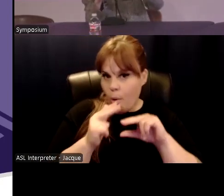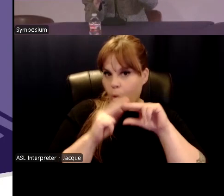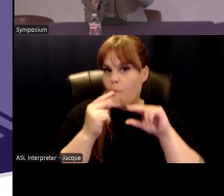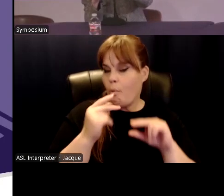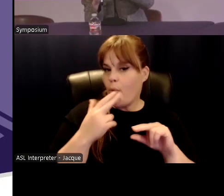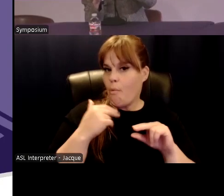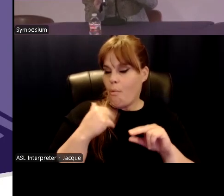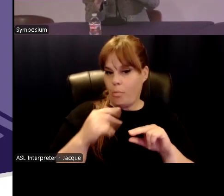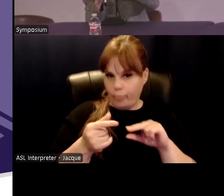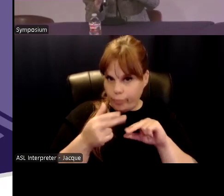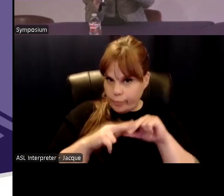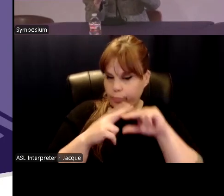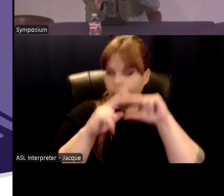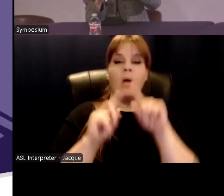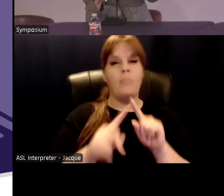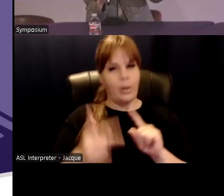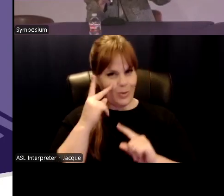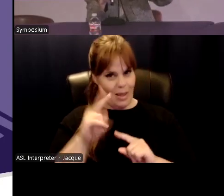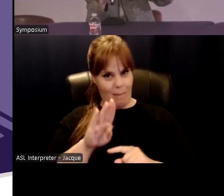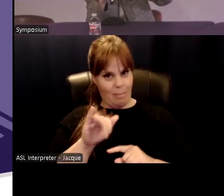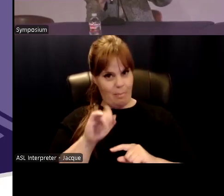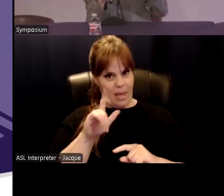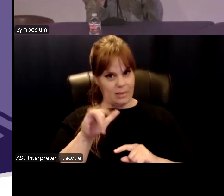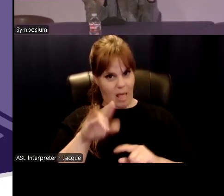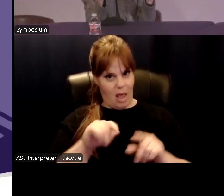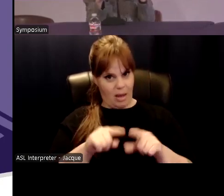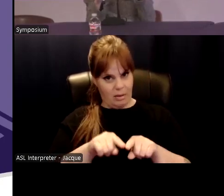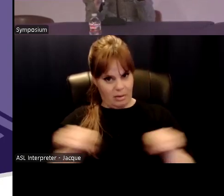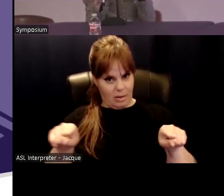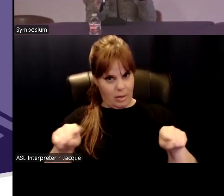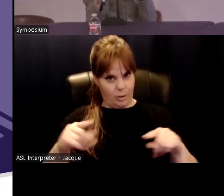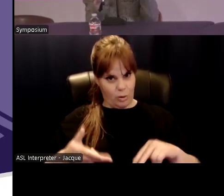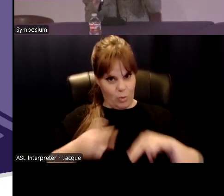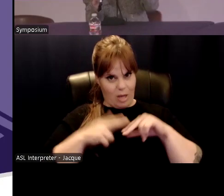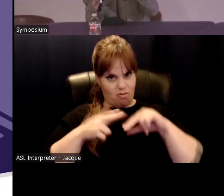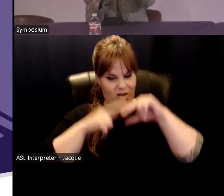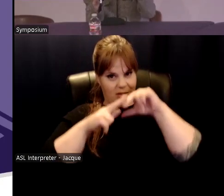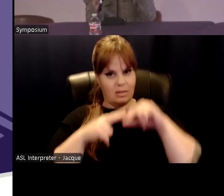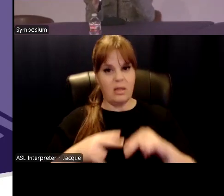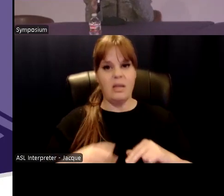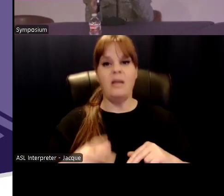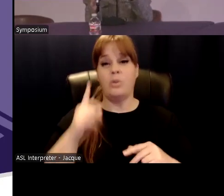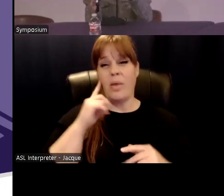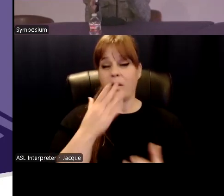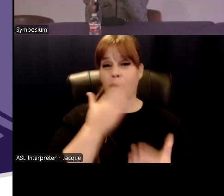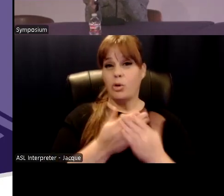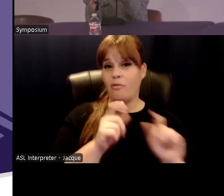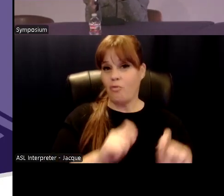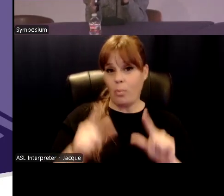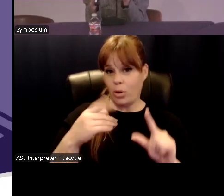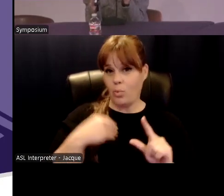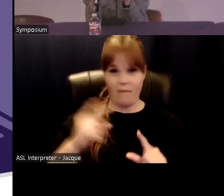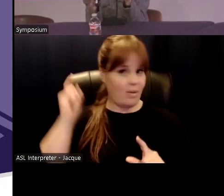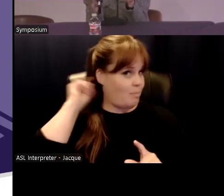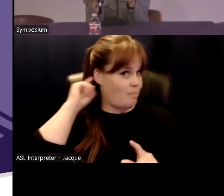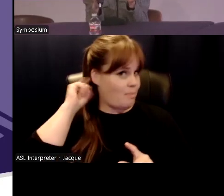idea is. You're going to get your baseline, so to speak, to grow. And so I think that's maybe just a good framework to have in mind when it comes to